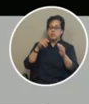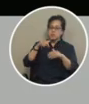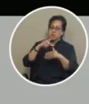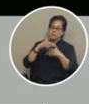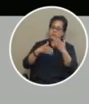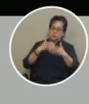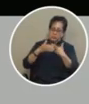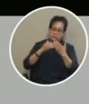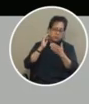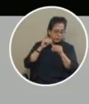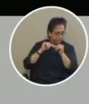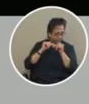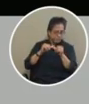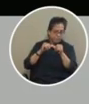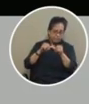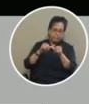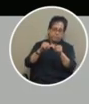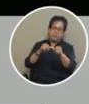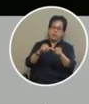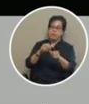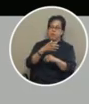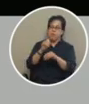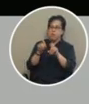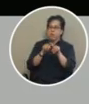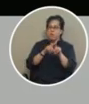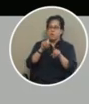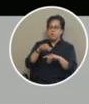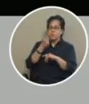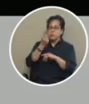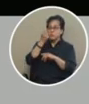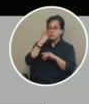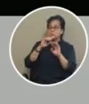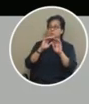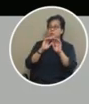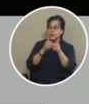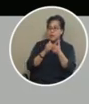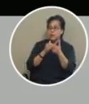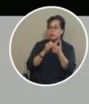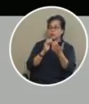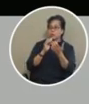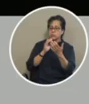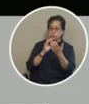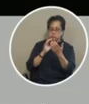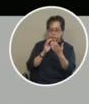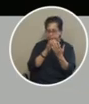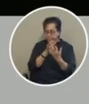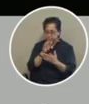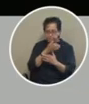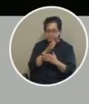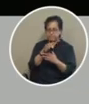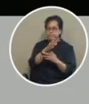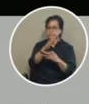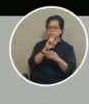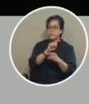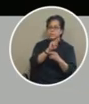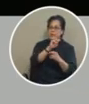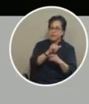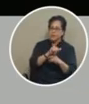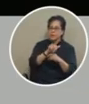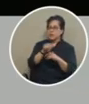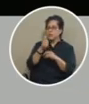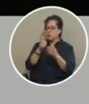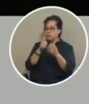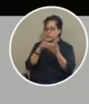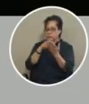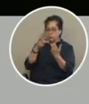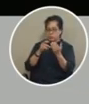to be ongoing, and we're going to need to also understand how to navigate through the SBA and then through other programs